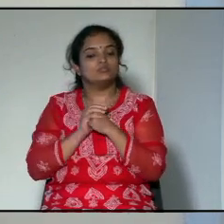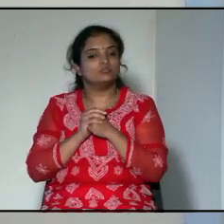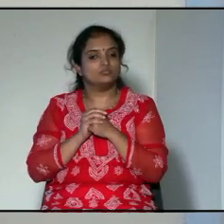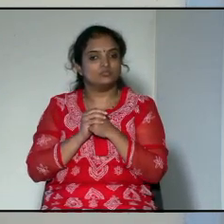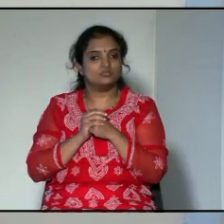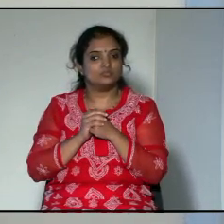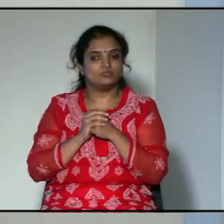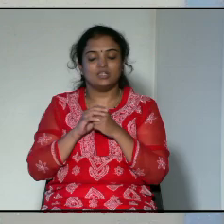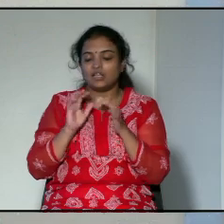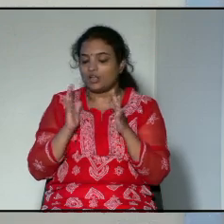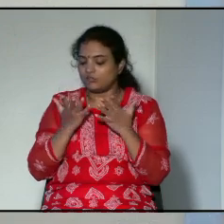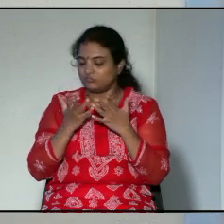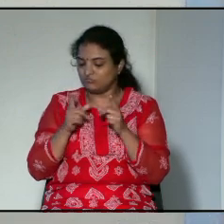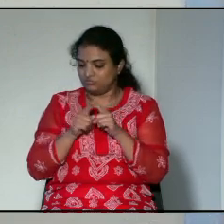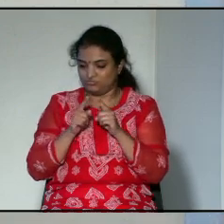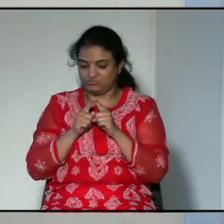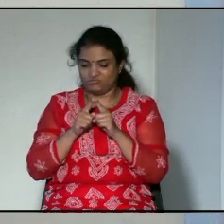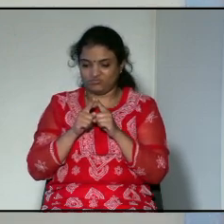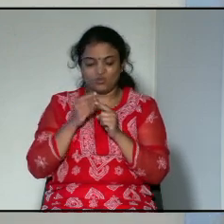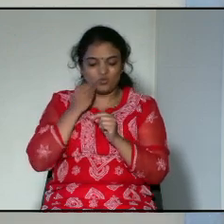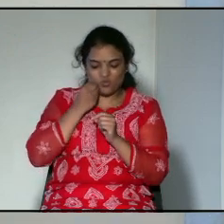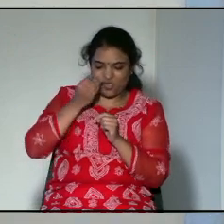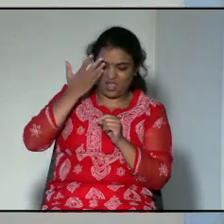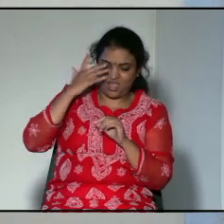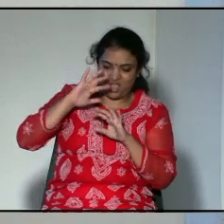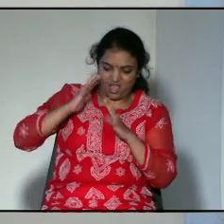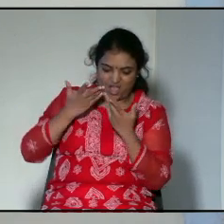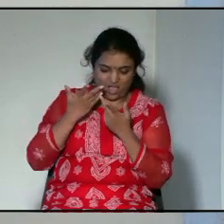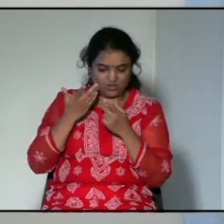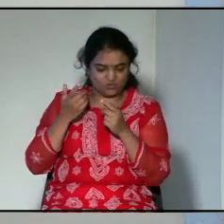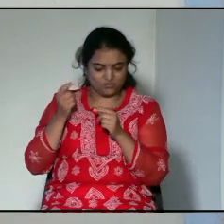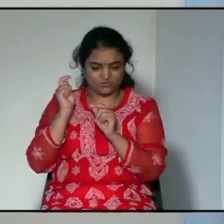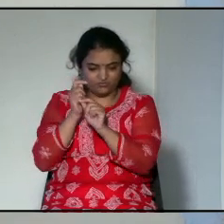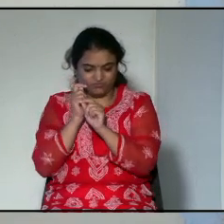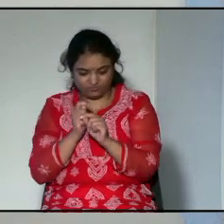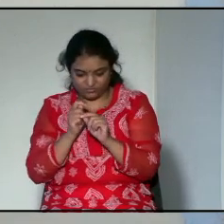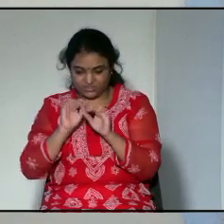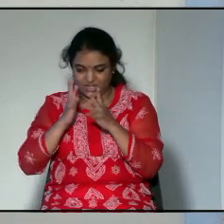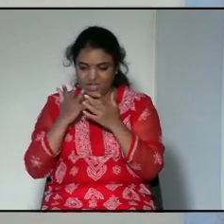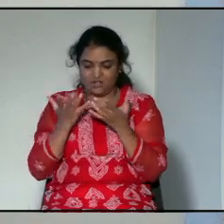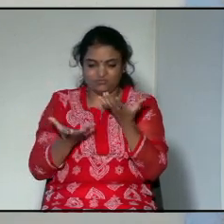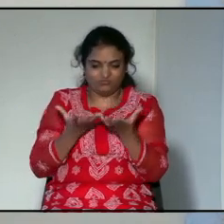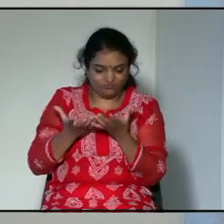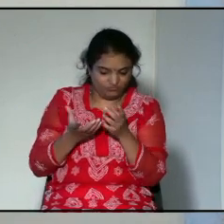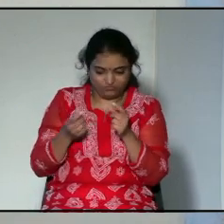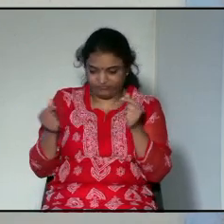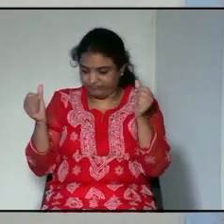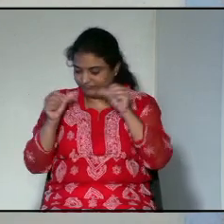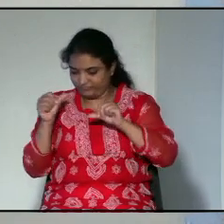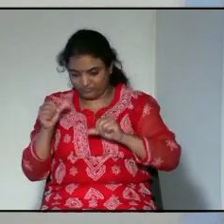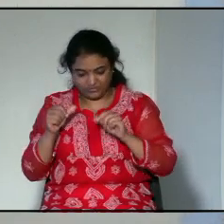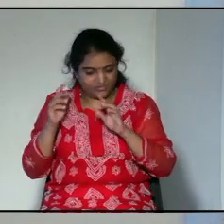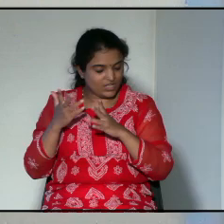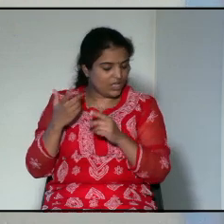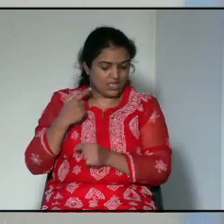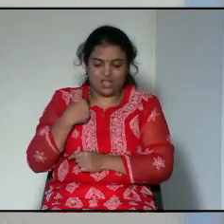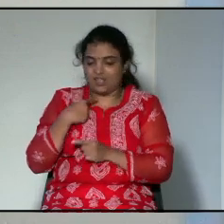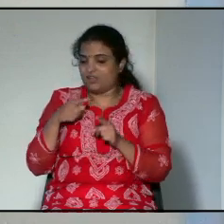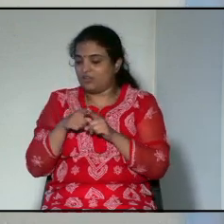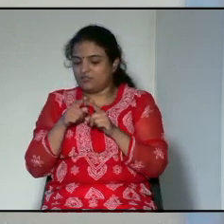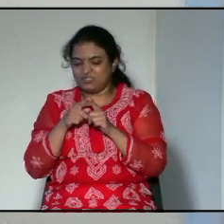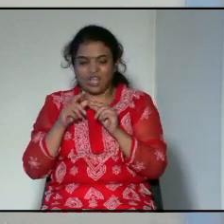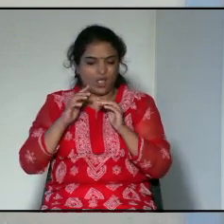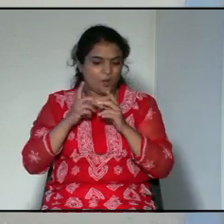absorbing the folk artisanal methods of metal casting to create her own signature repertoire of large and small